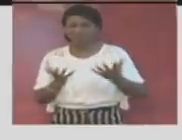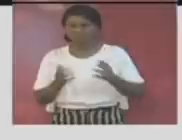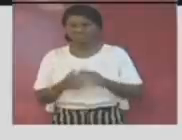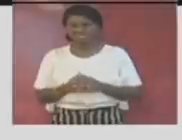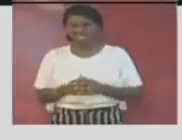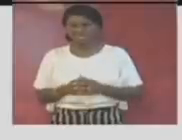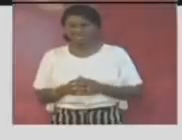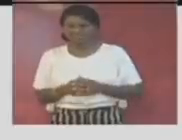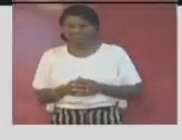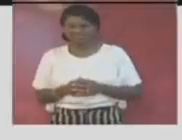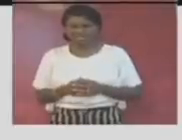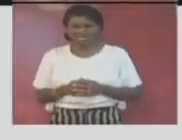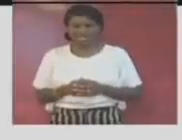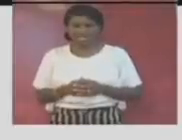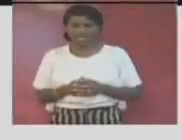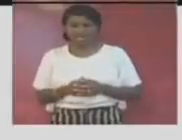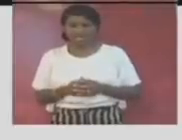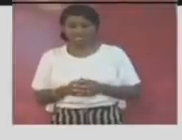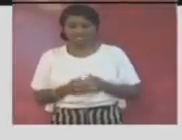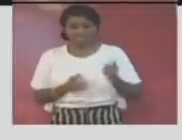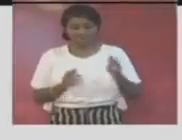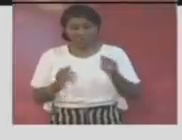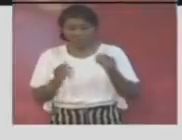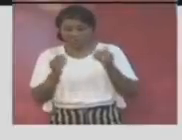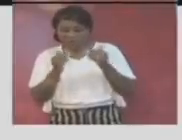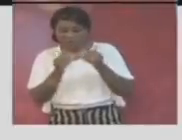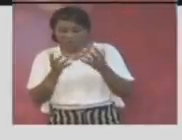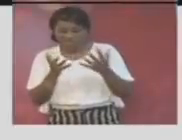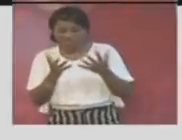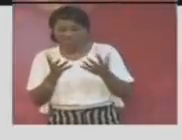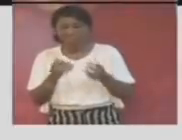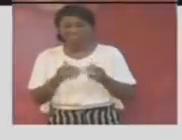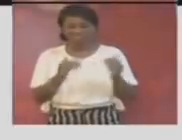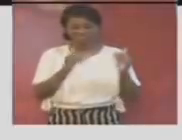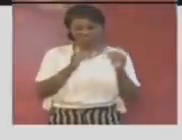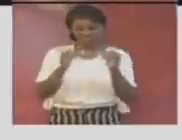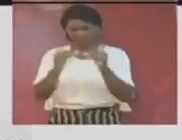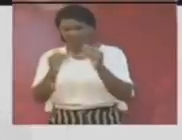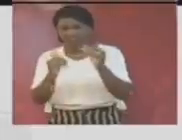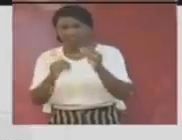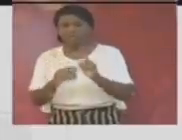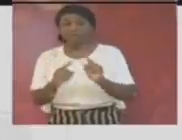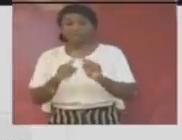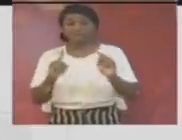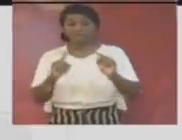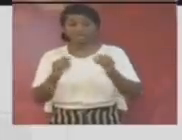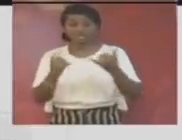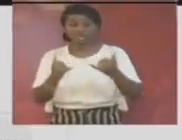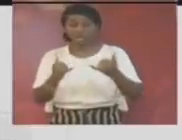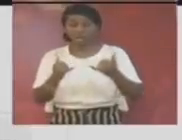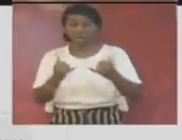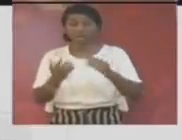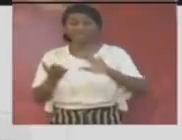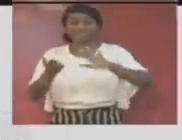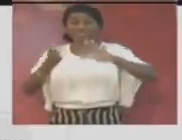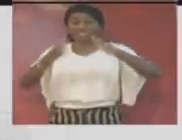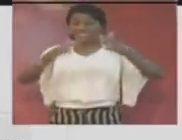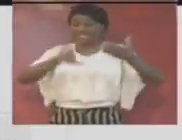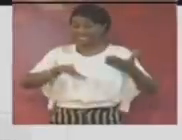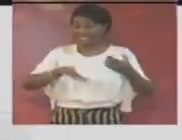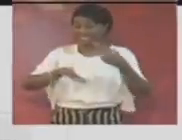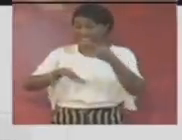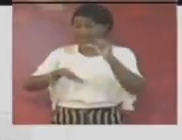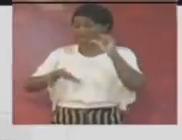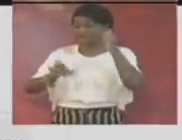about 50-50. Slight male preponderance, but 50-50. If we move, however, to the deaths, we see